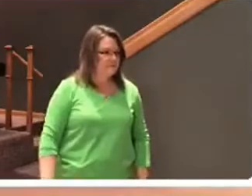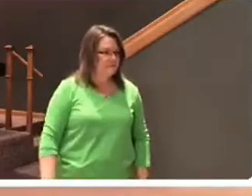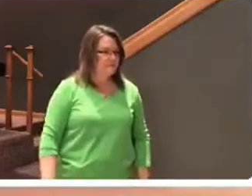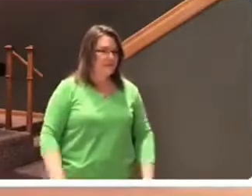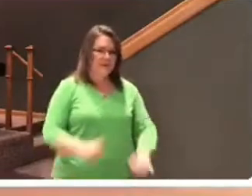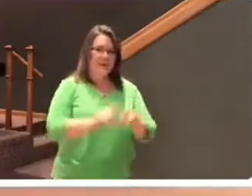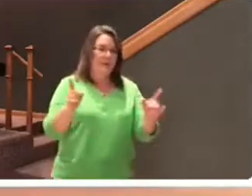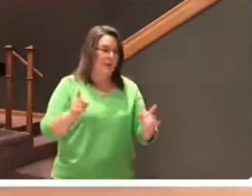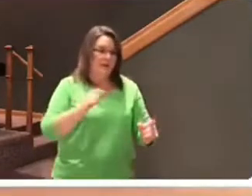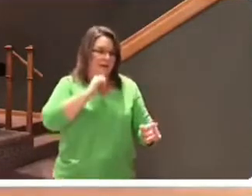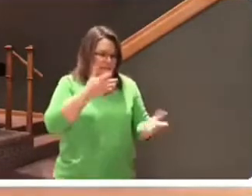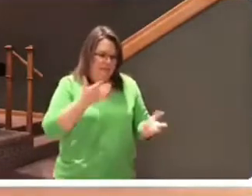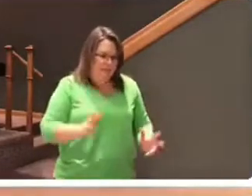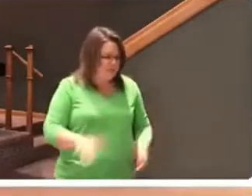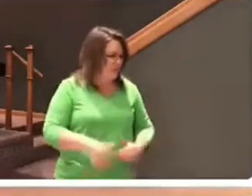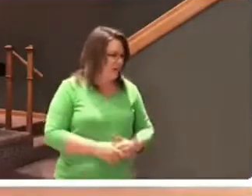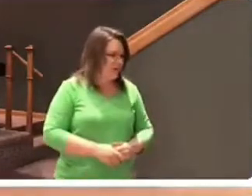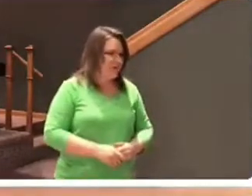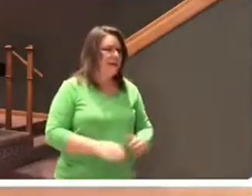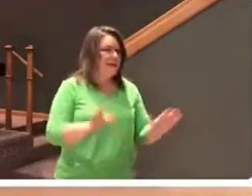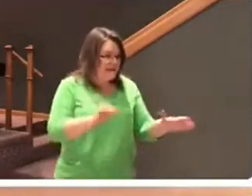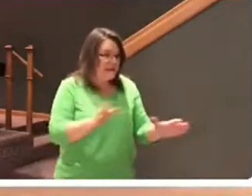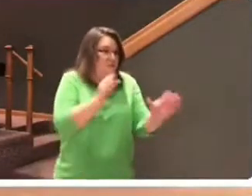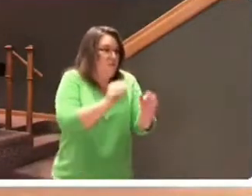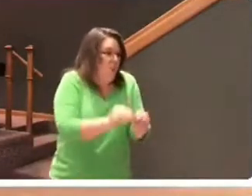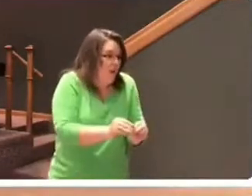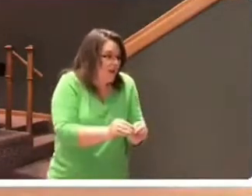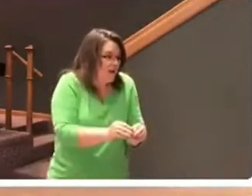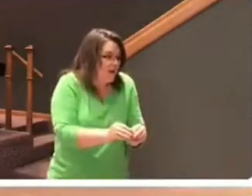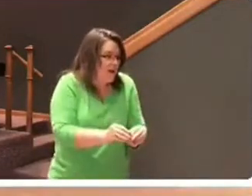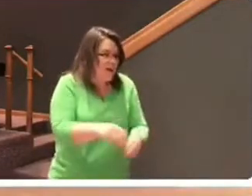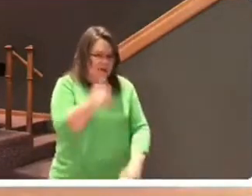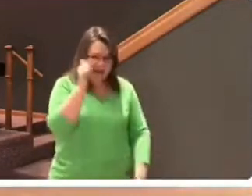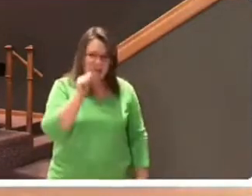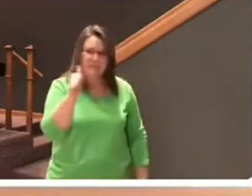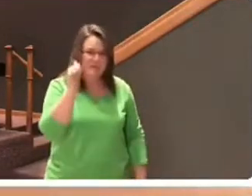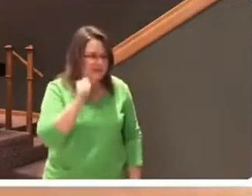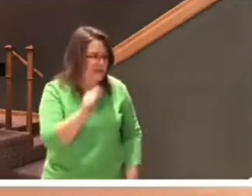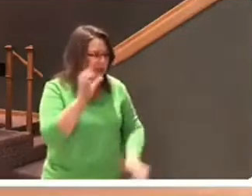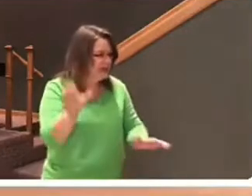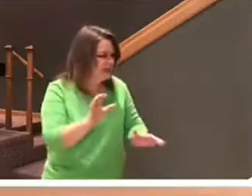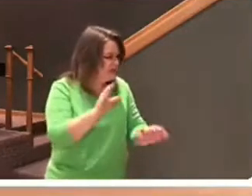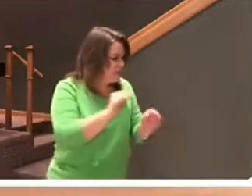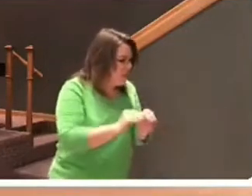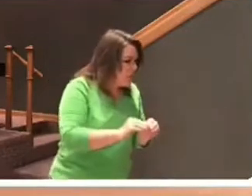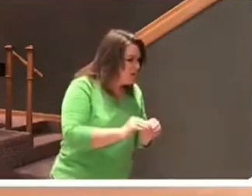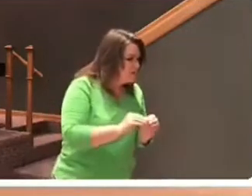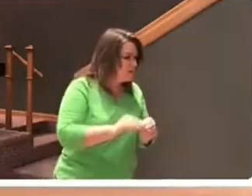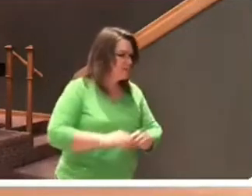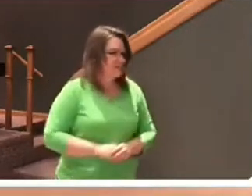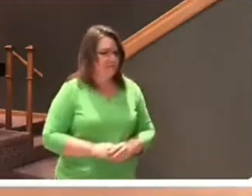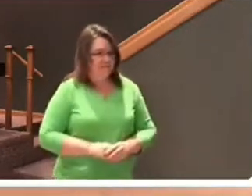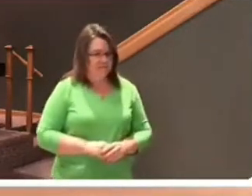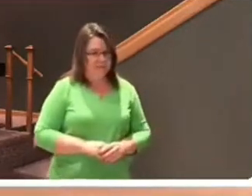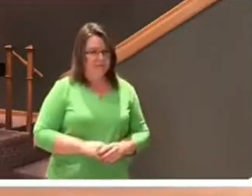But He doesn't. He does more. Every day, He does more.